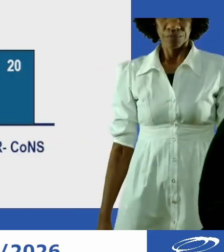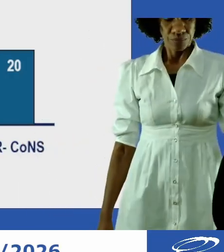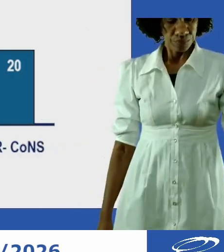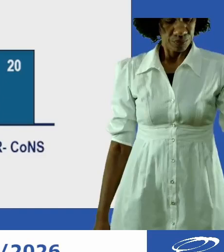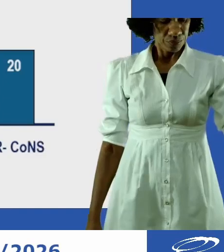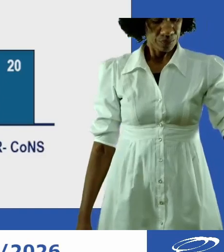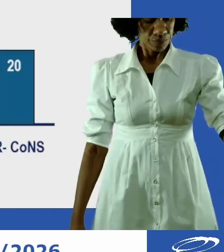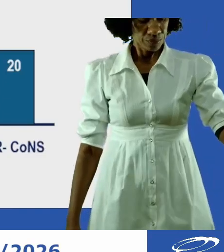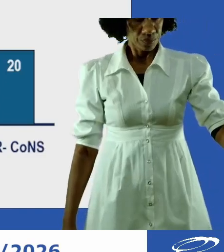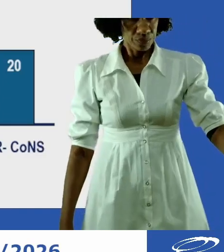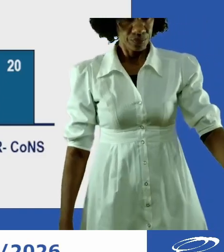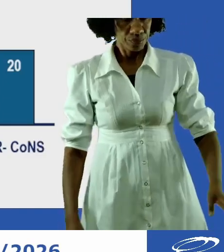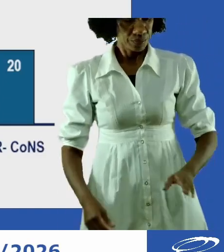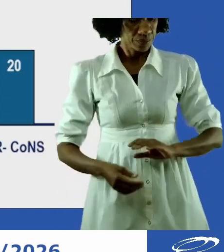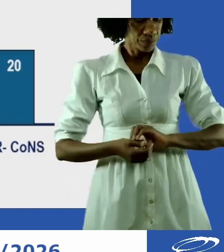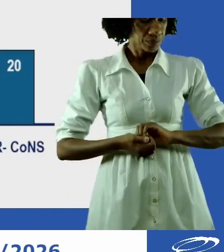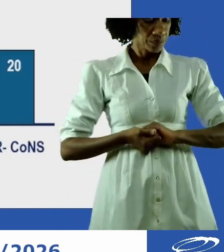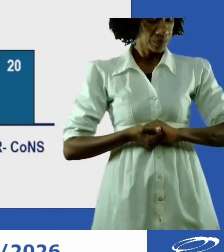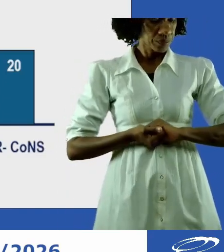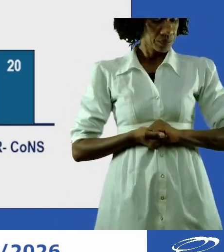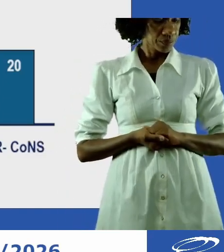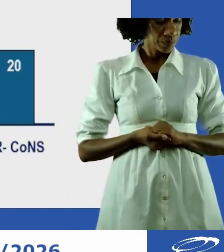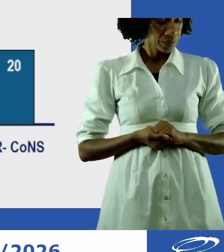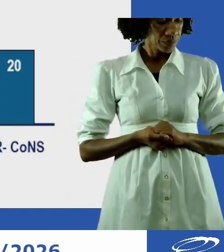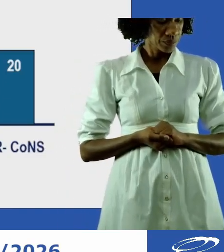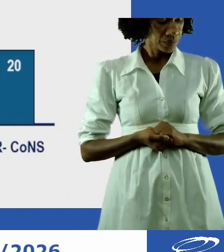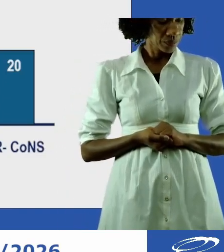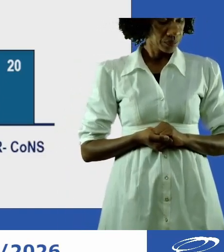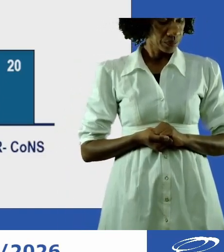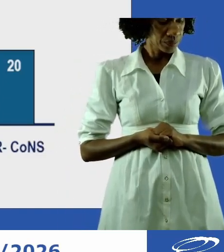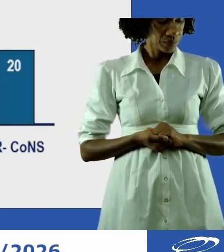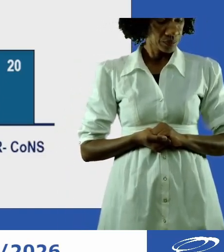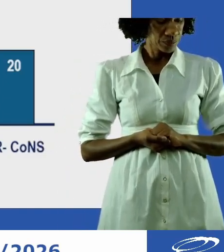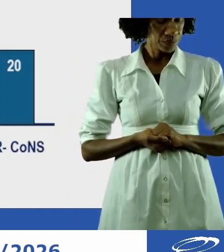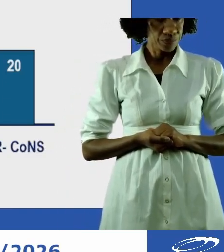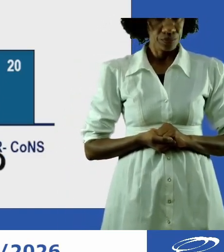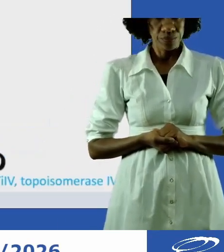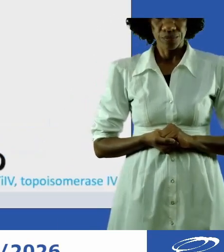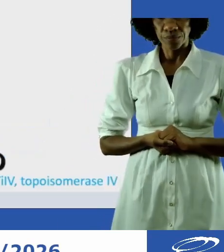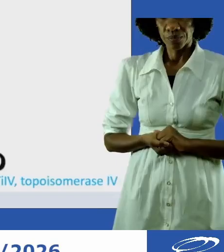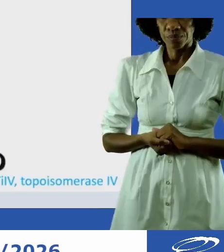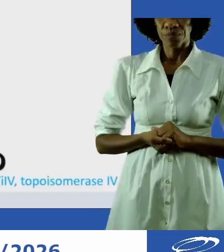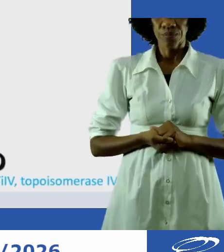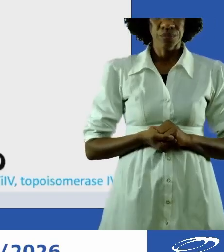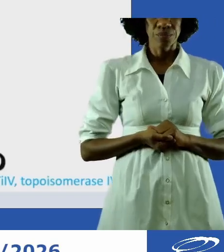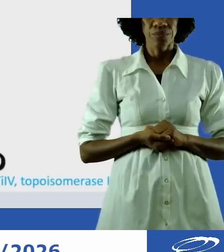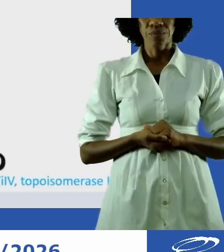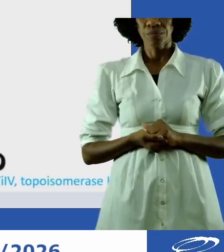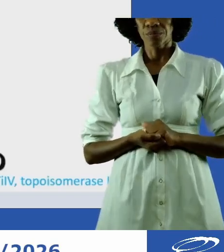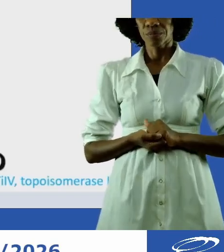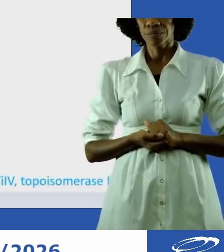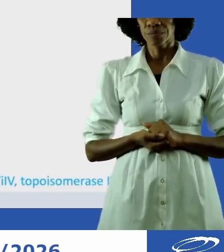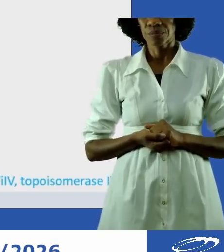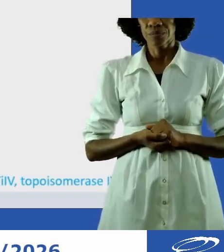it clearly shows that physicians are trusting in these drugs, particularly for bone and joint infections.